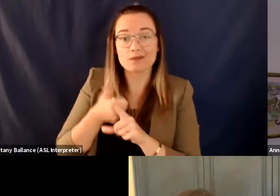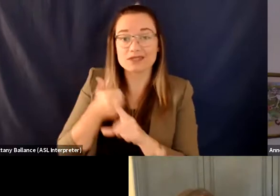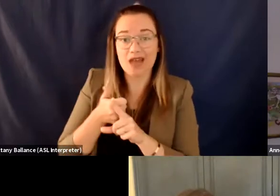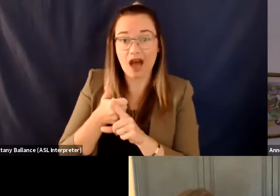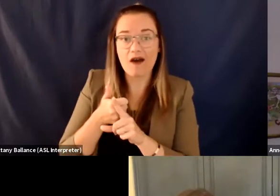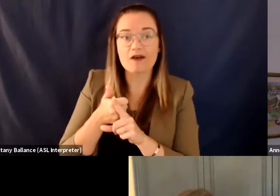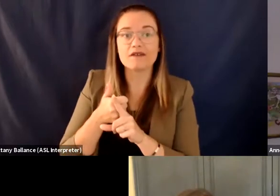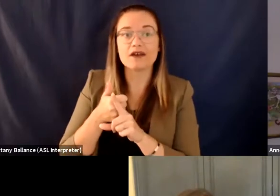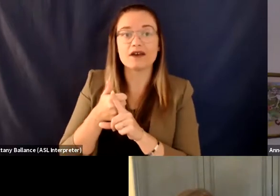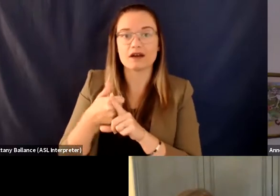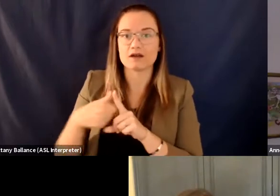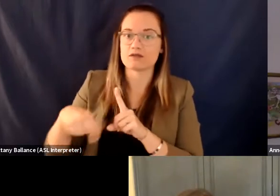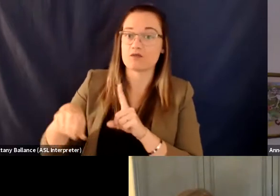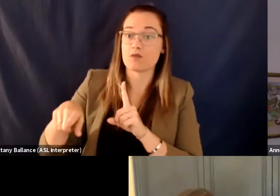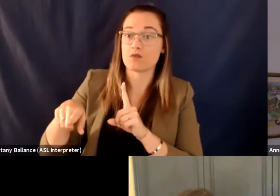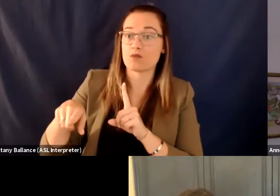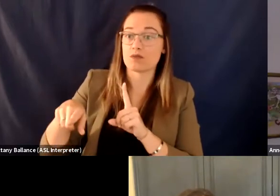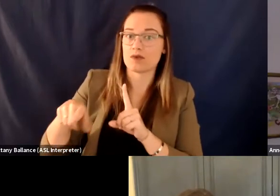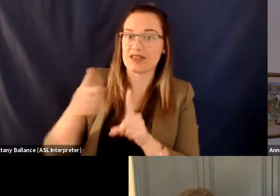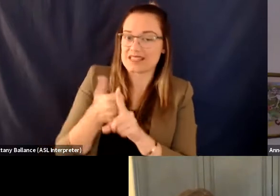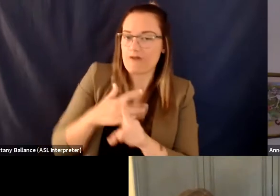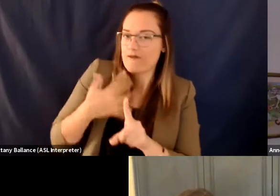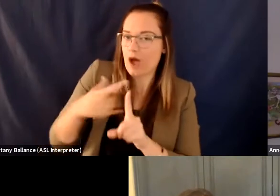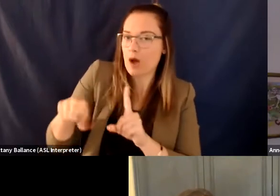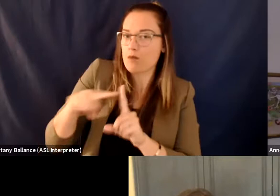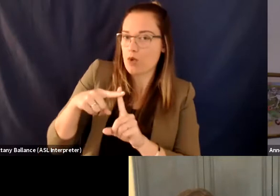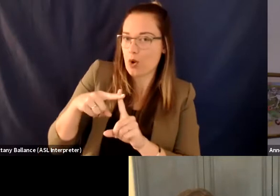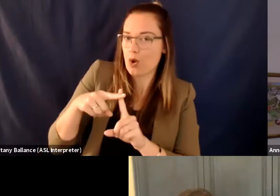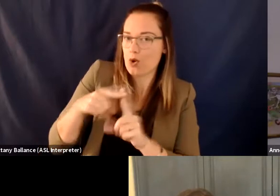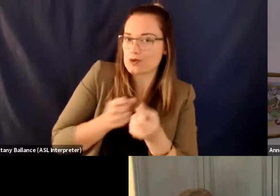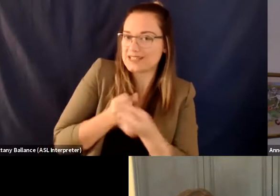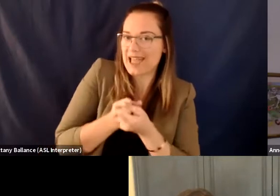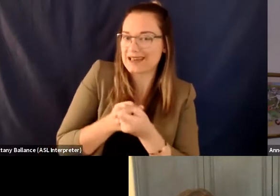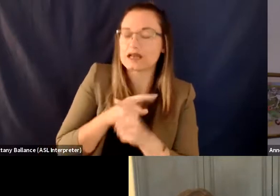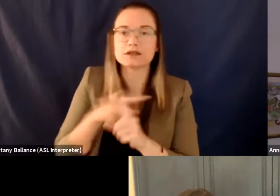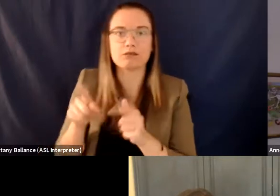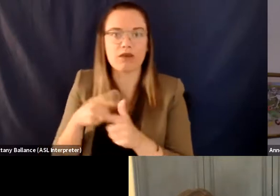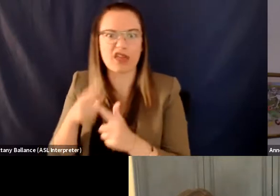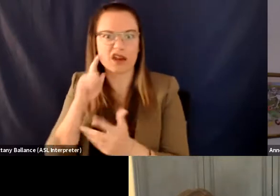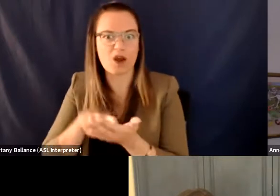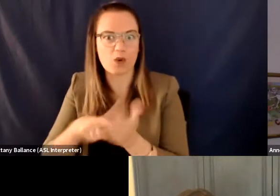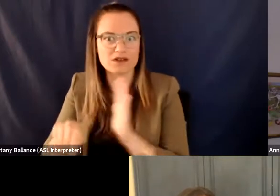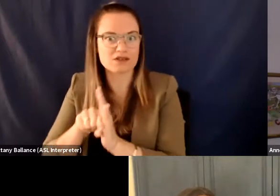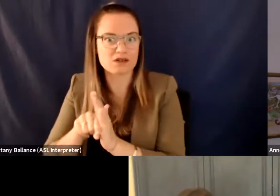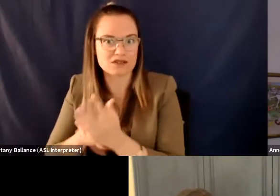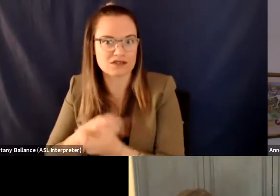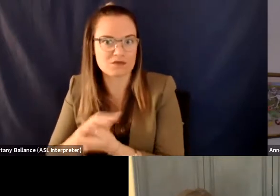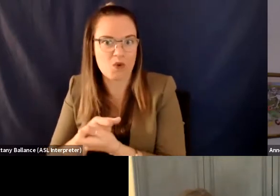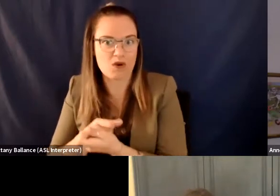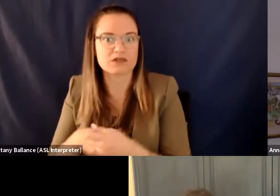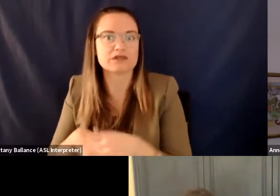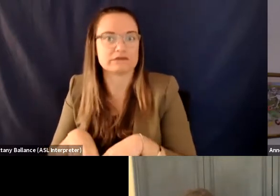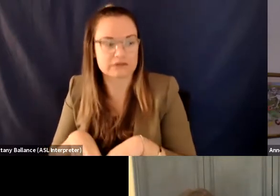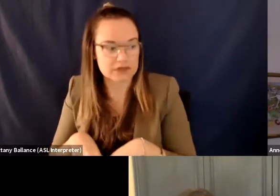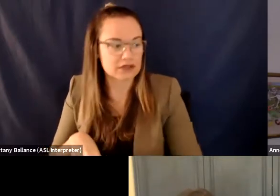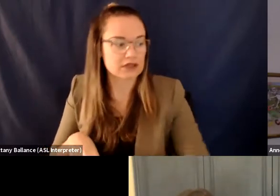seeing himself as the antagonist, and that it wasn't what he called the Ben Feinstein hit reel, was a real surprise and kind of the beginning